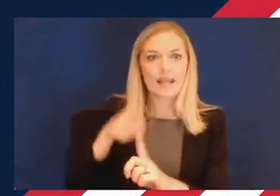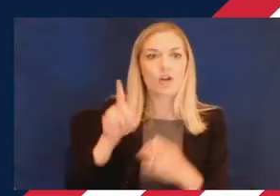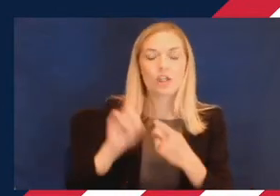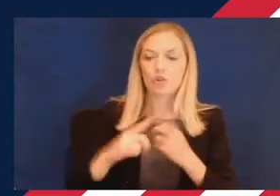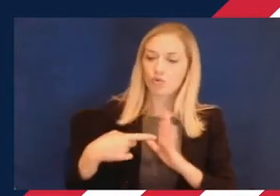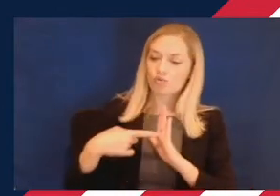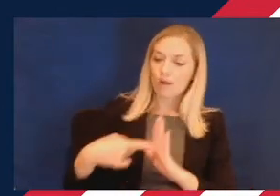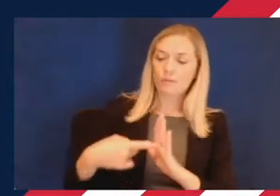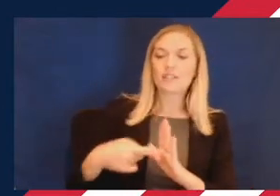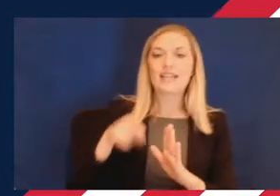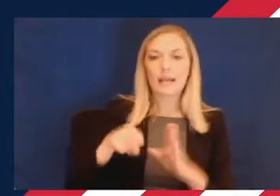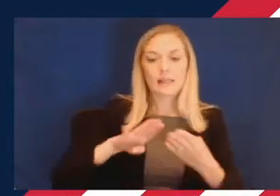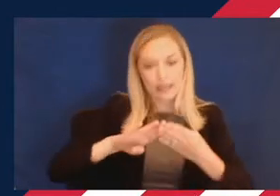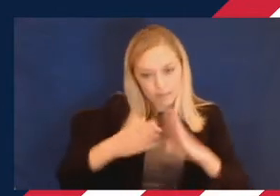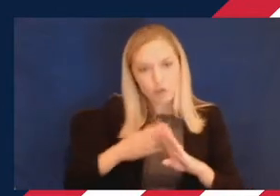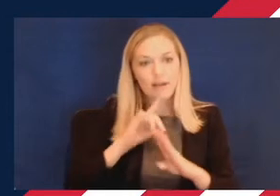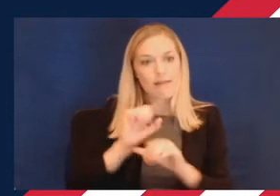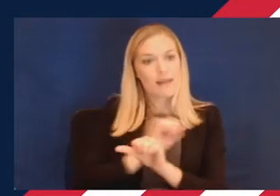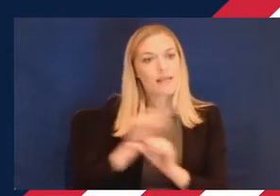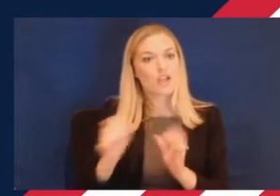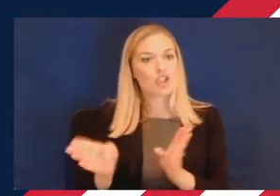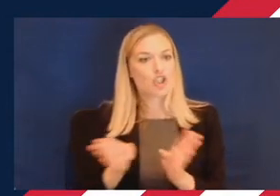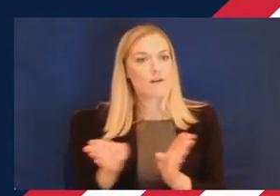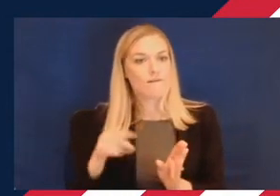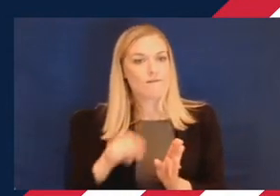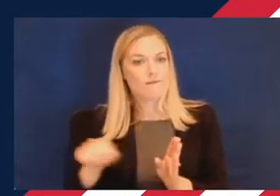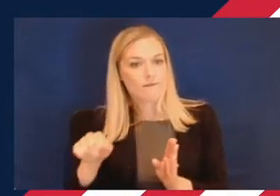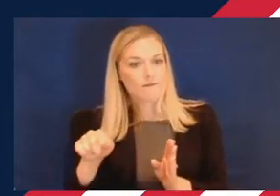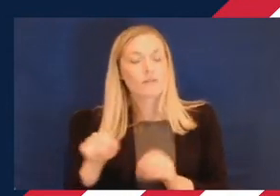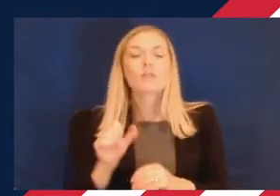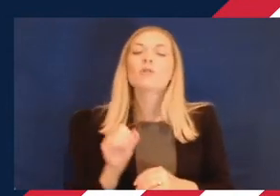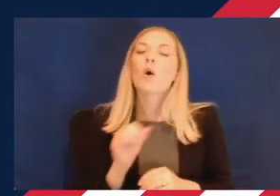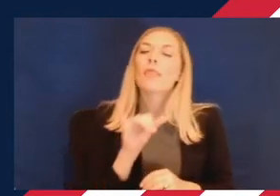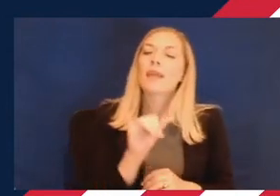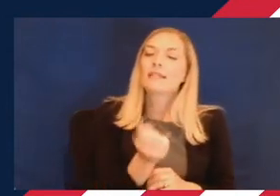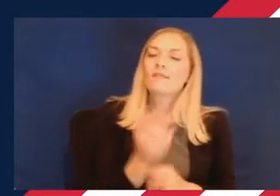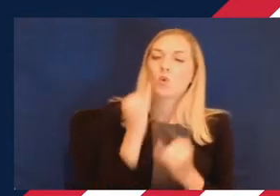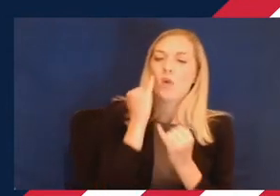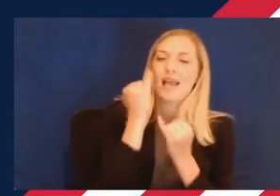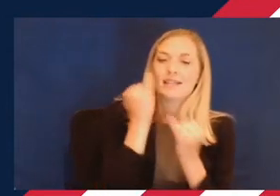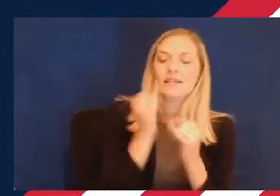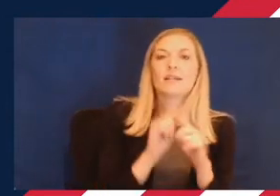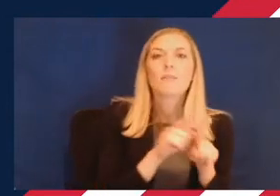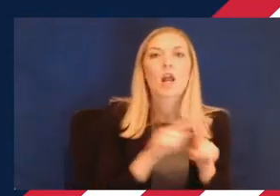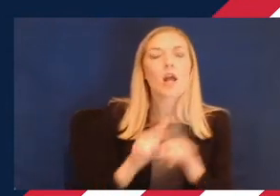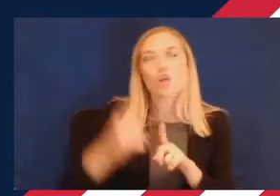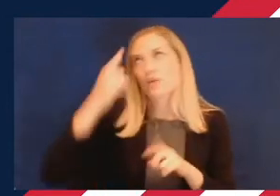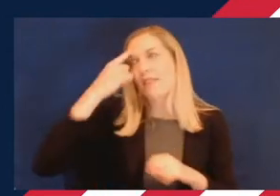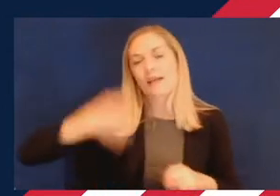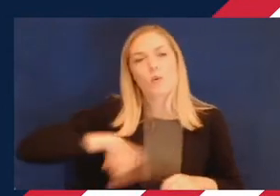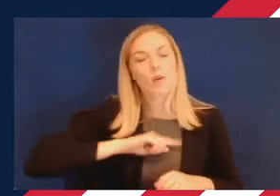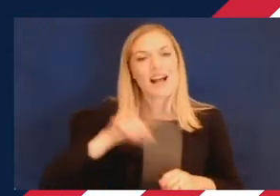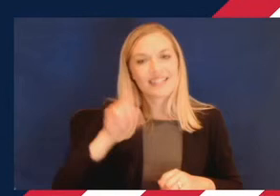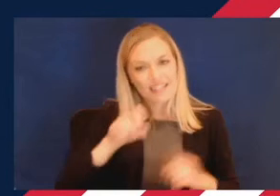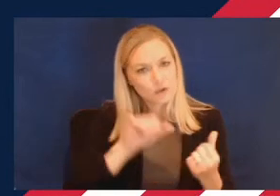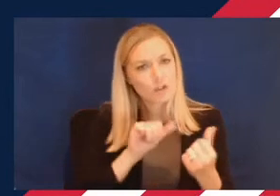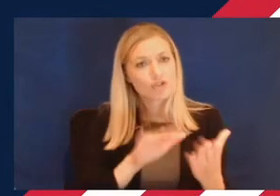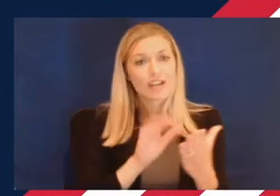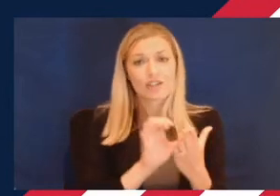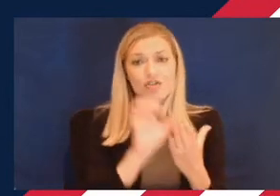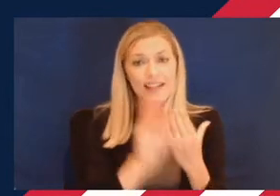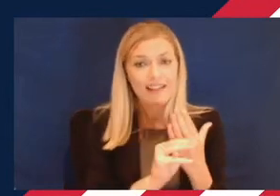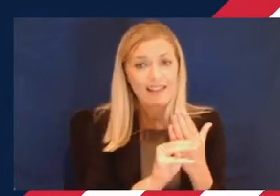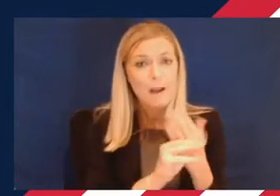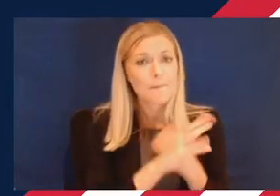so those are some ideas. I also think that there is a need for us to address curriculum and the implicit biases